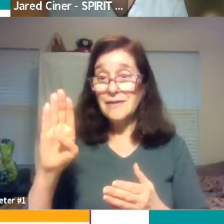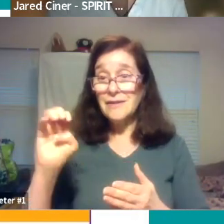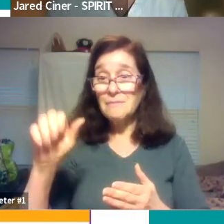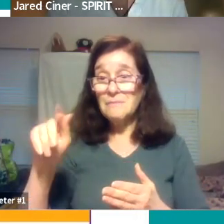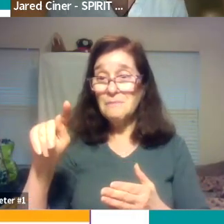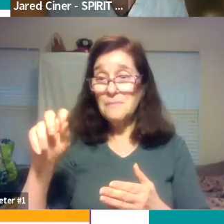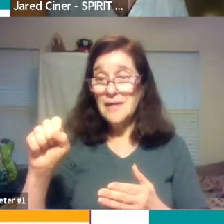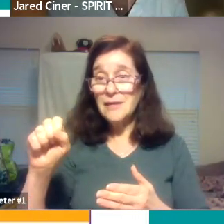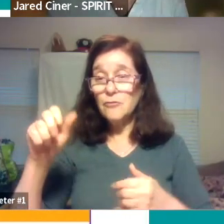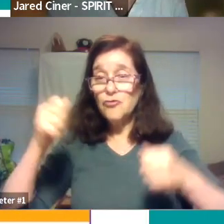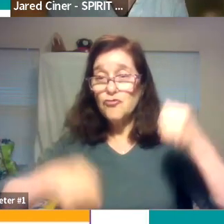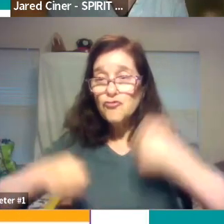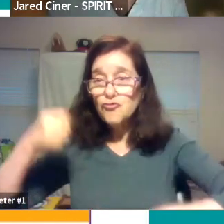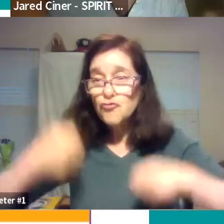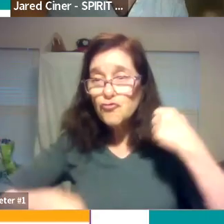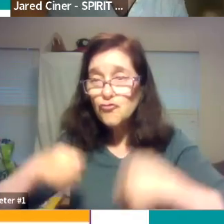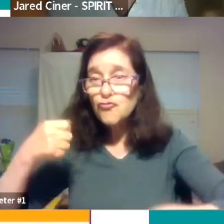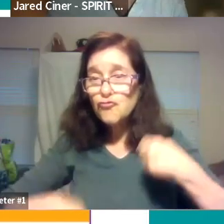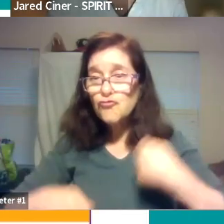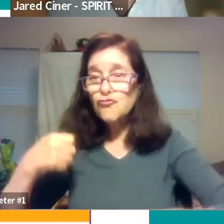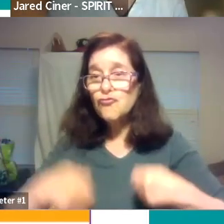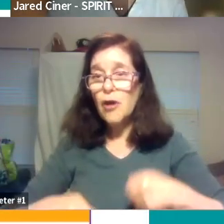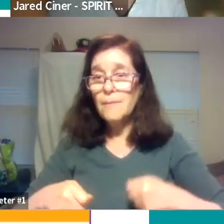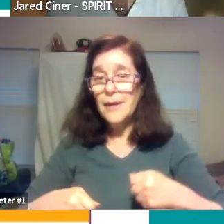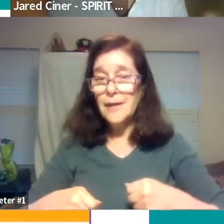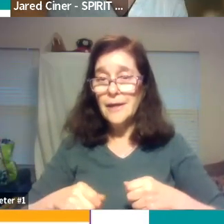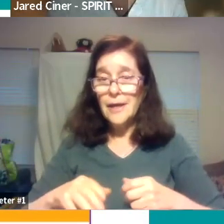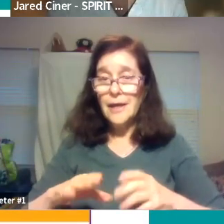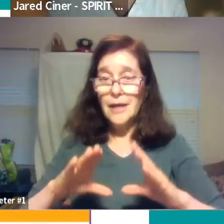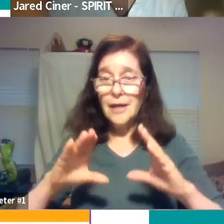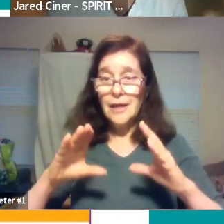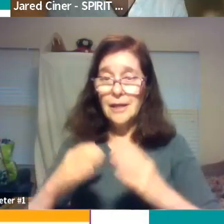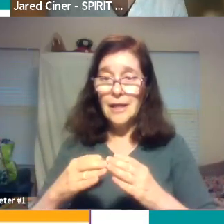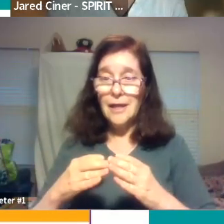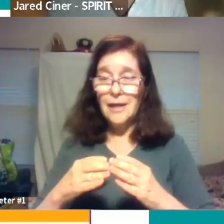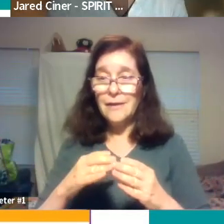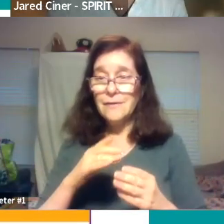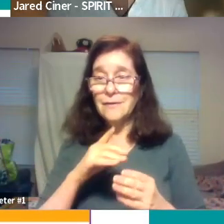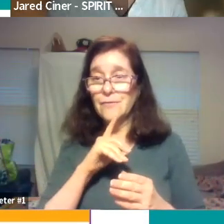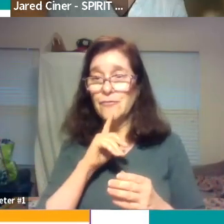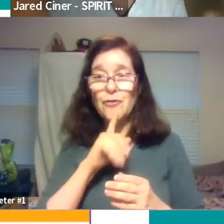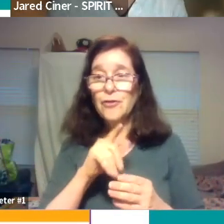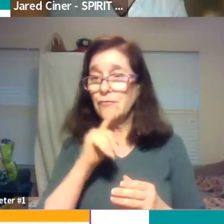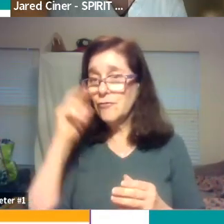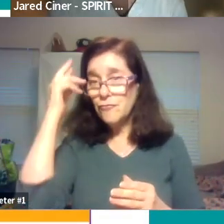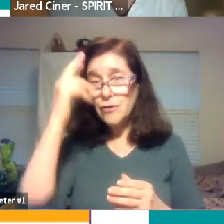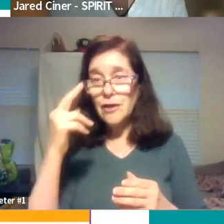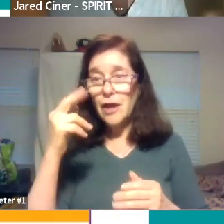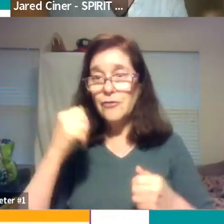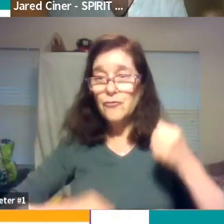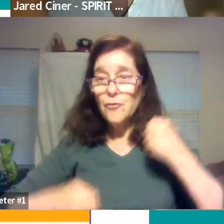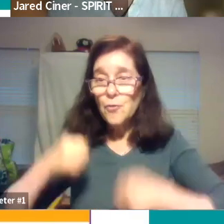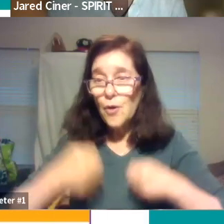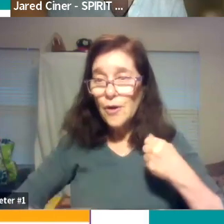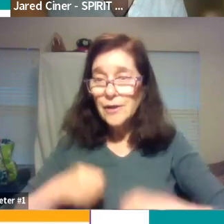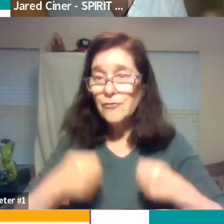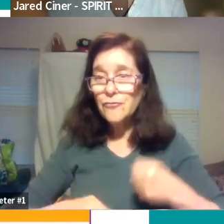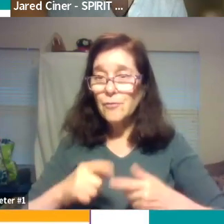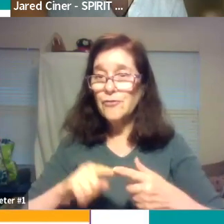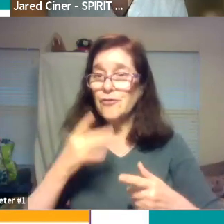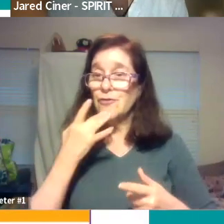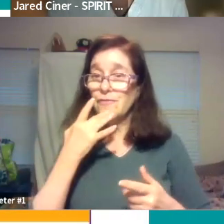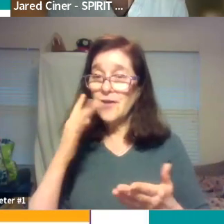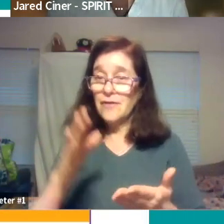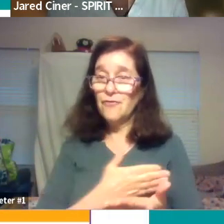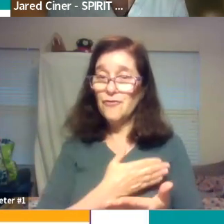fitness class, which is a really fun, great way to work out kind of in disguise. You don't even realize you're working out, you're drumming to your favorite